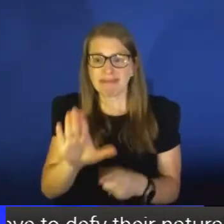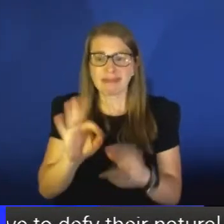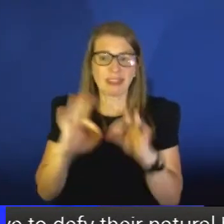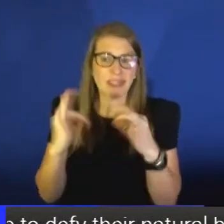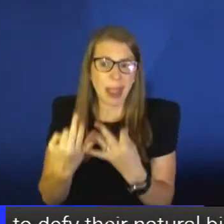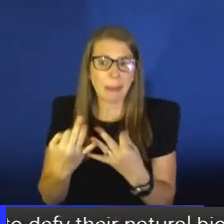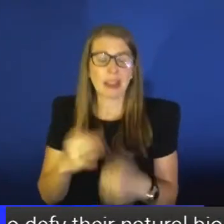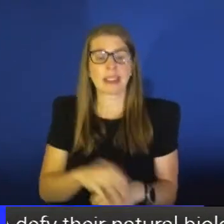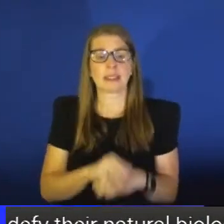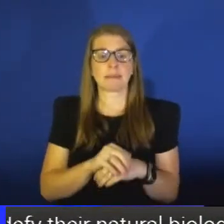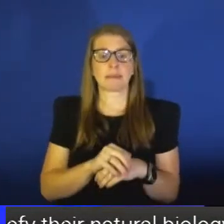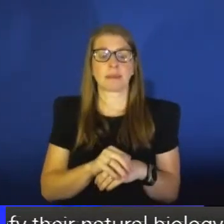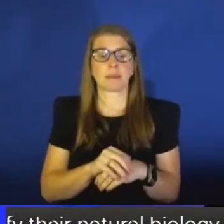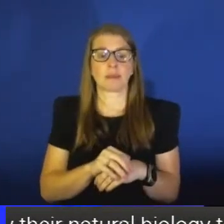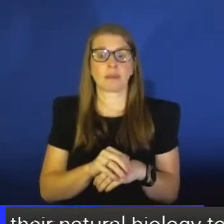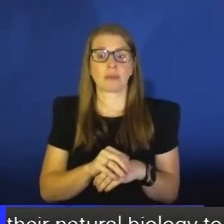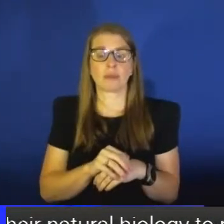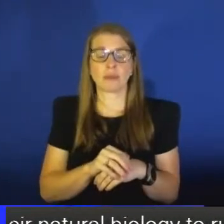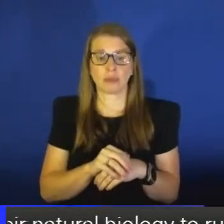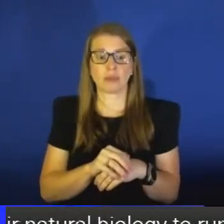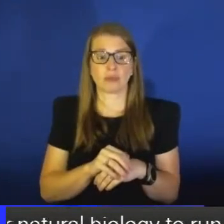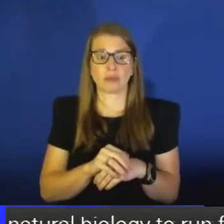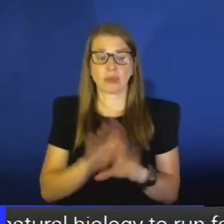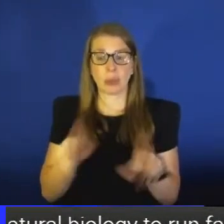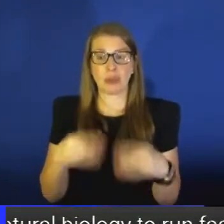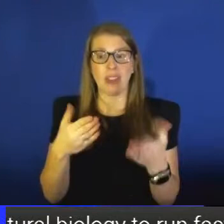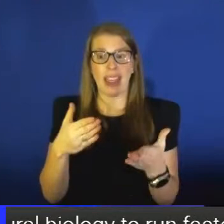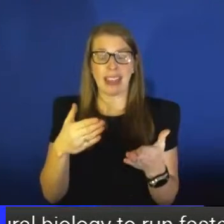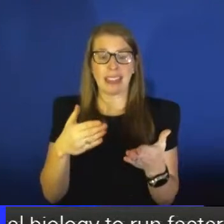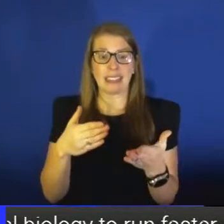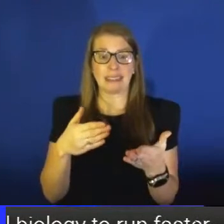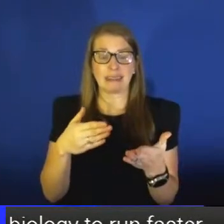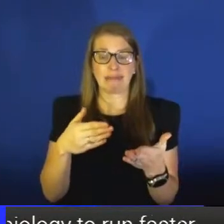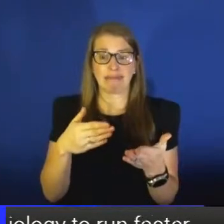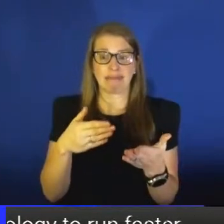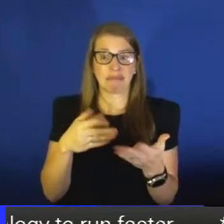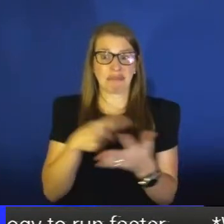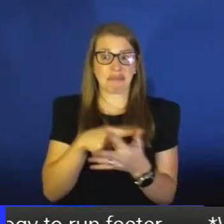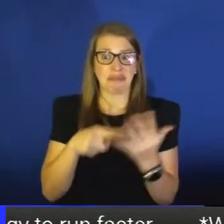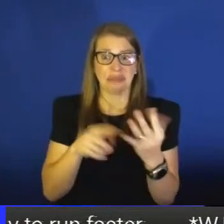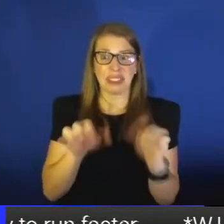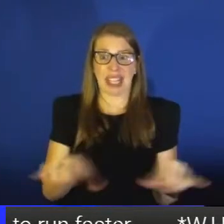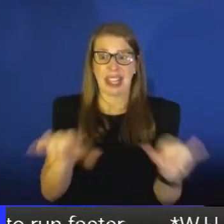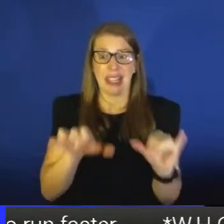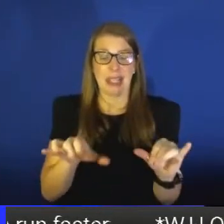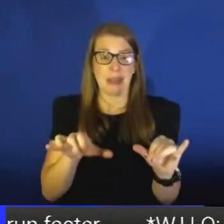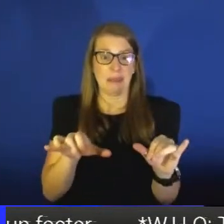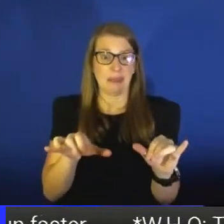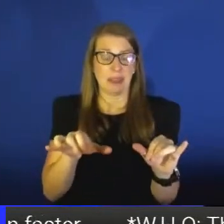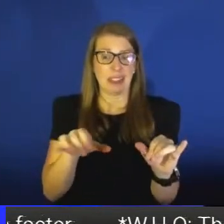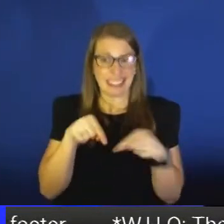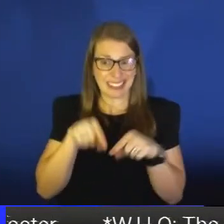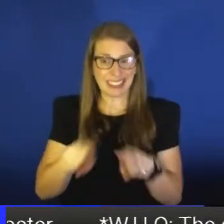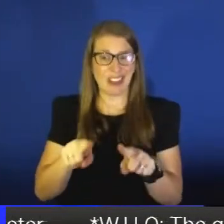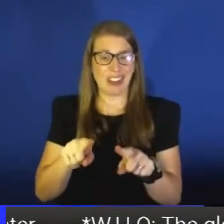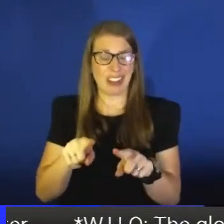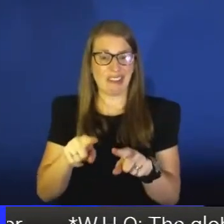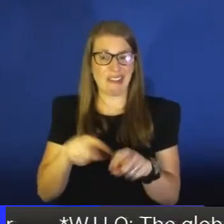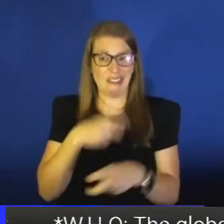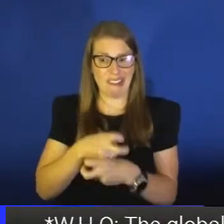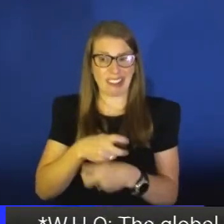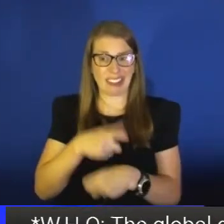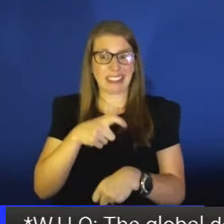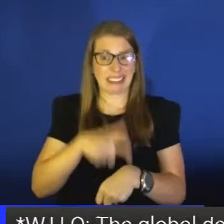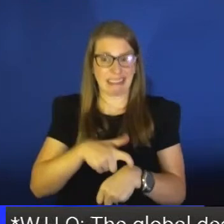this sometimes in really difficult situations when we didn't have visitors and we didn't have family members, and they became the conduit